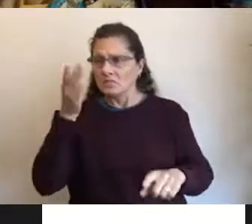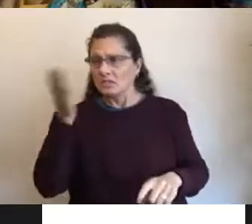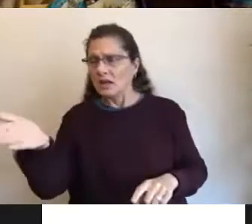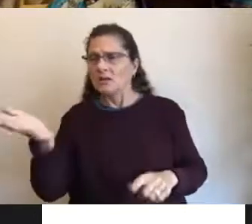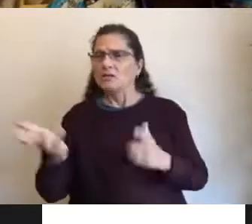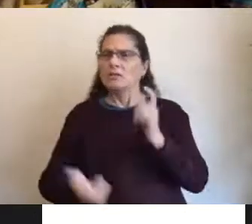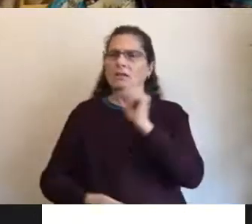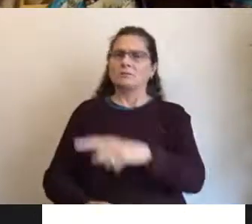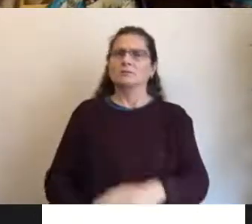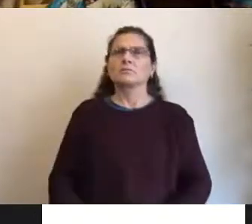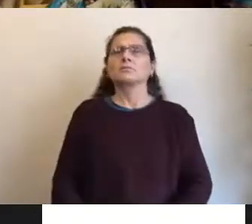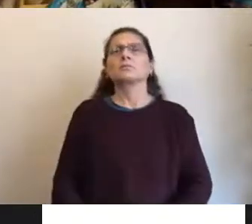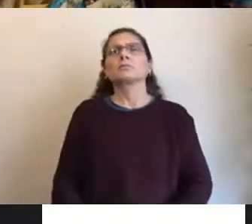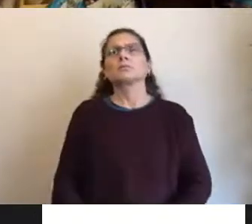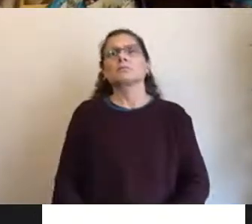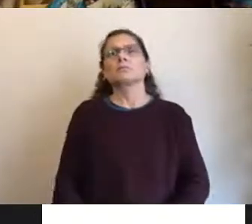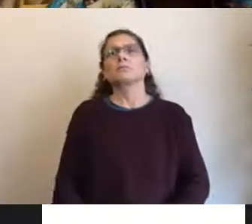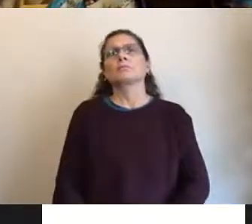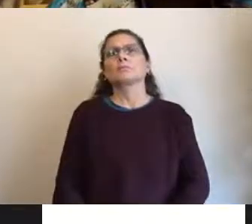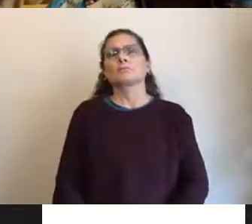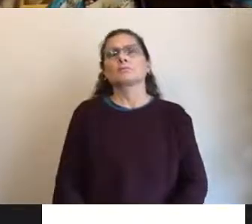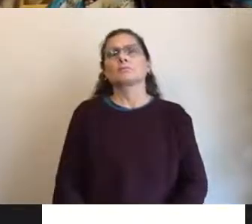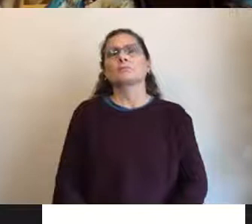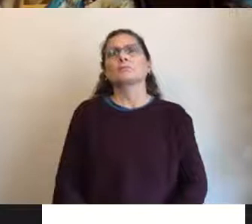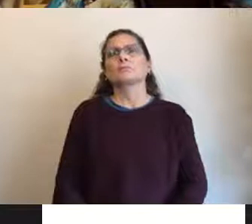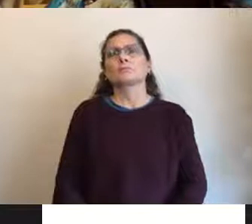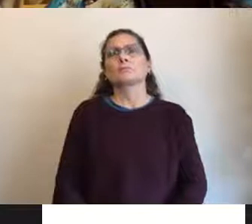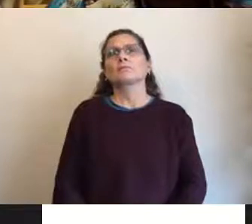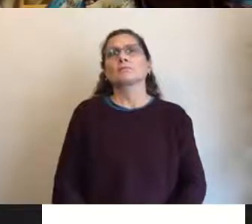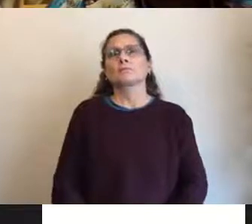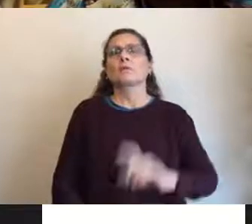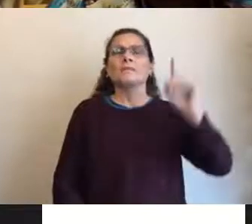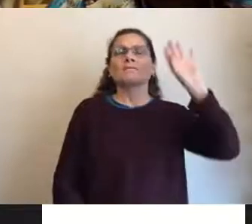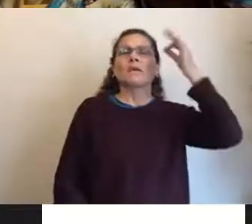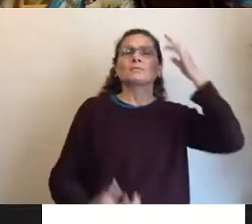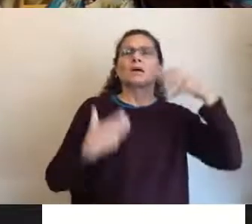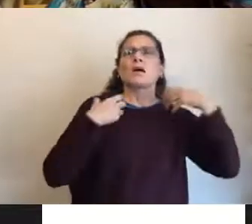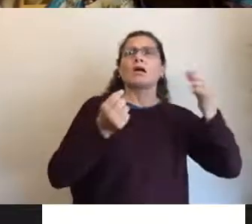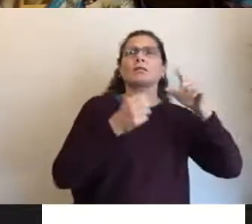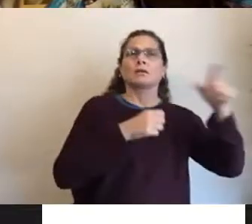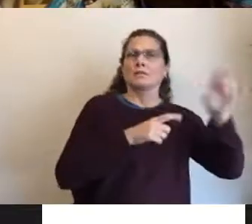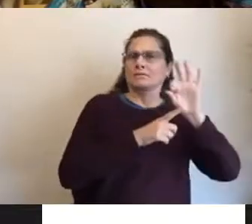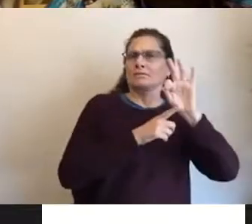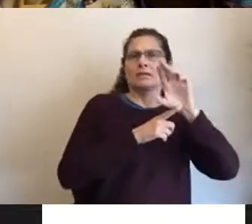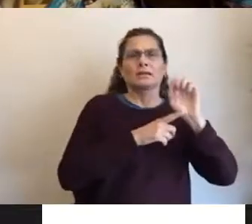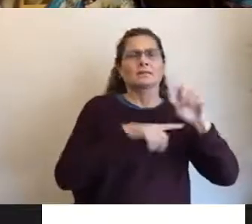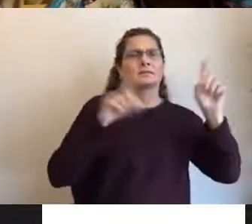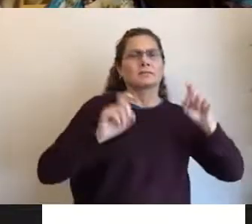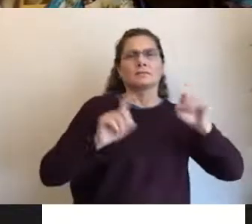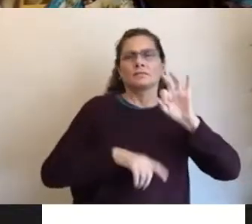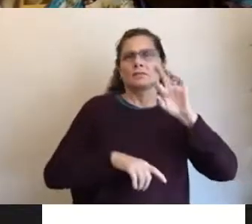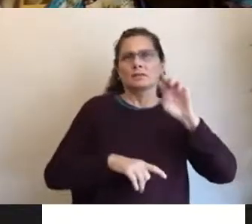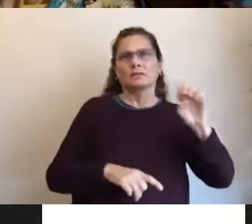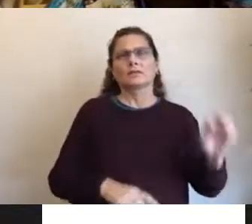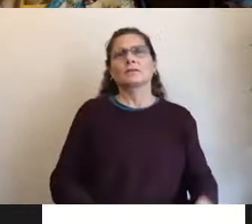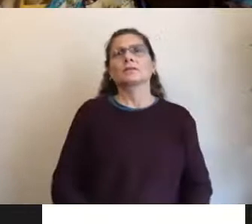health centers are another option for free testing. If you need more information, you can go to both the health department, the City of Milwaukee